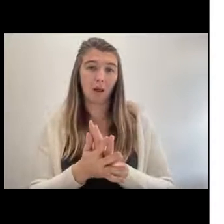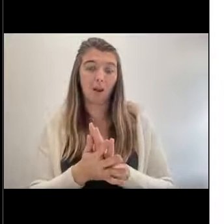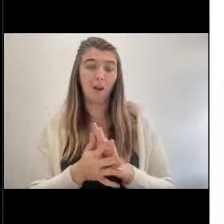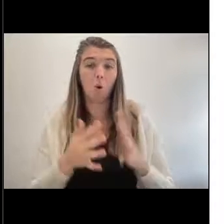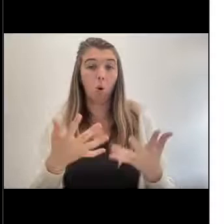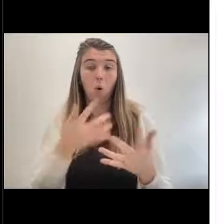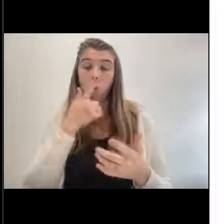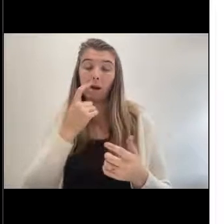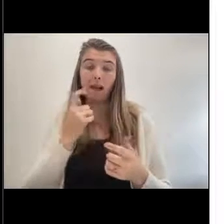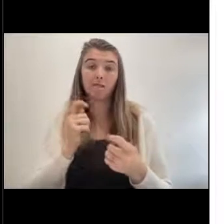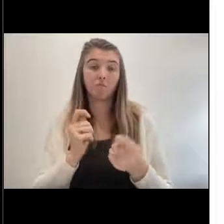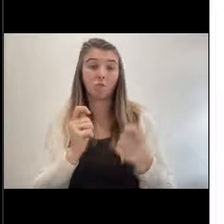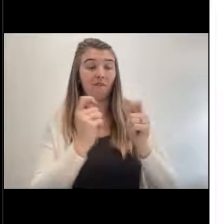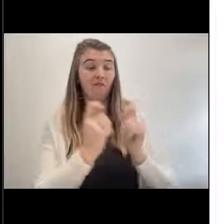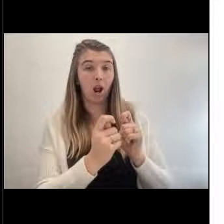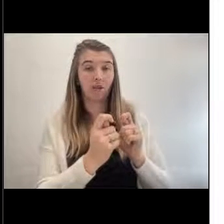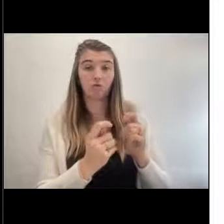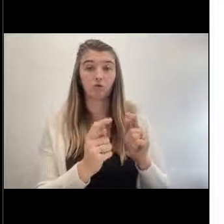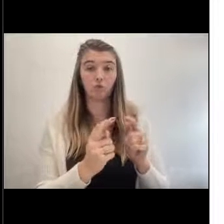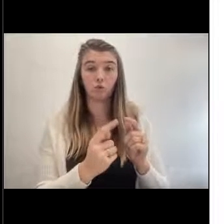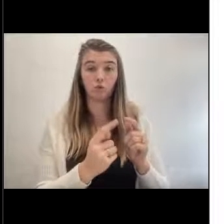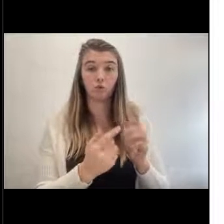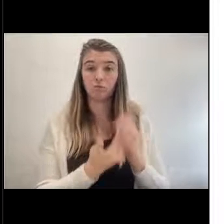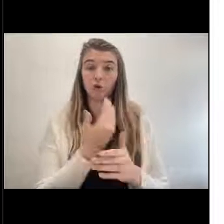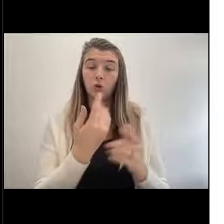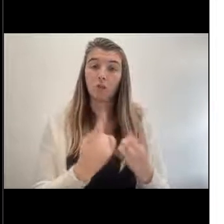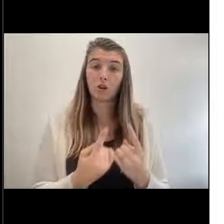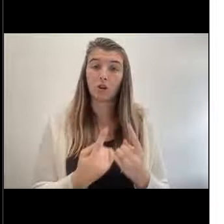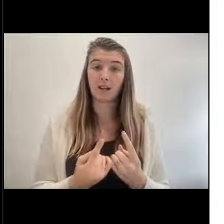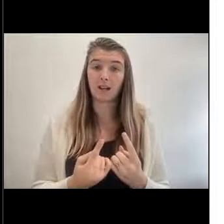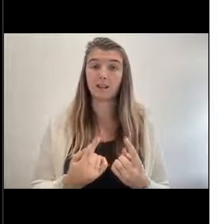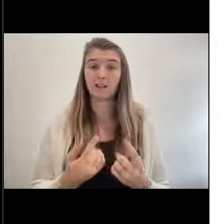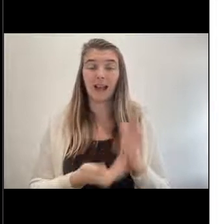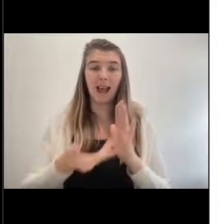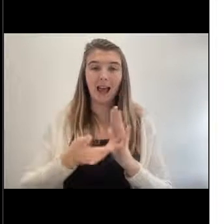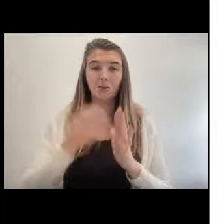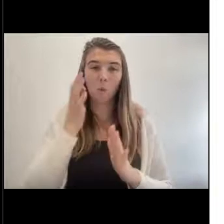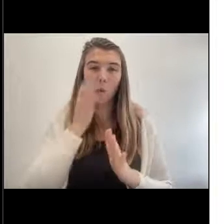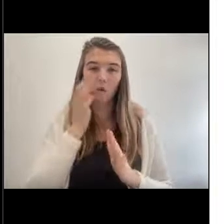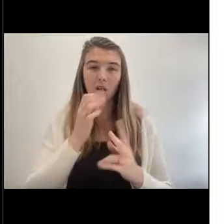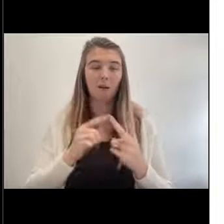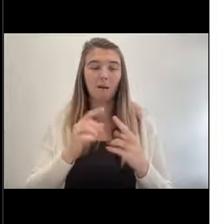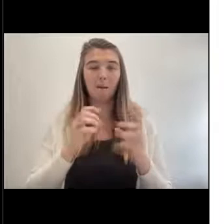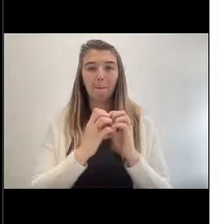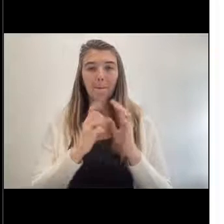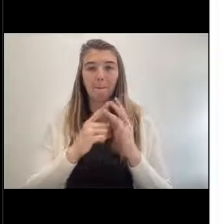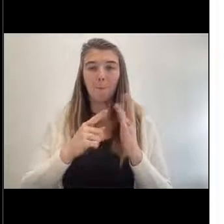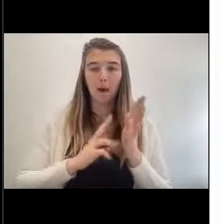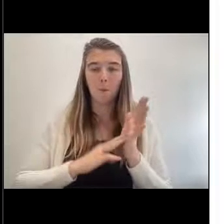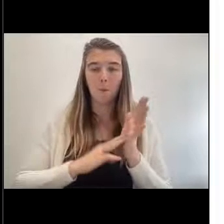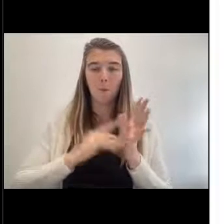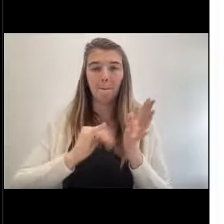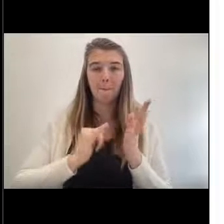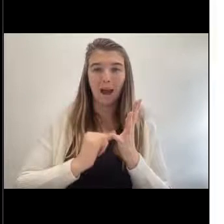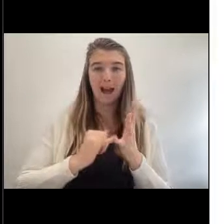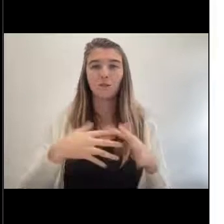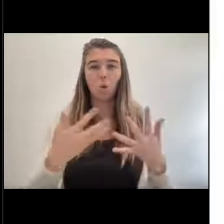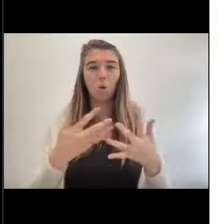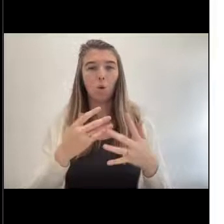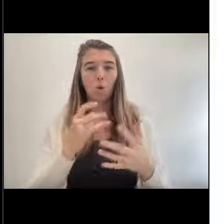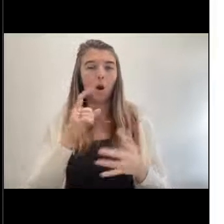aerobic process, into water, biomass, and carbon dioxide, or if we're talking about an anaerobic process, you will not have carbon dioxide,